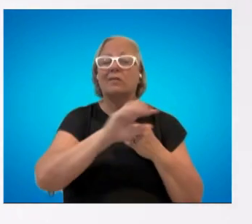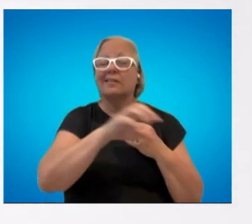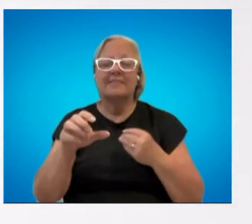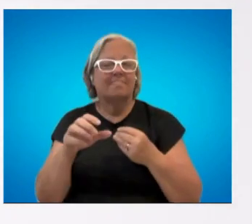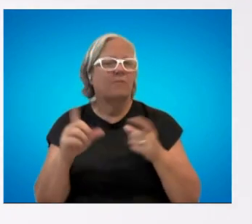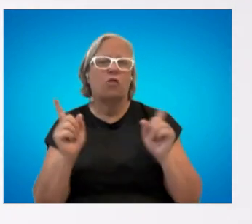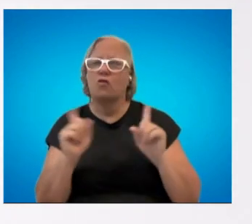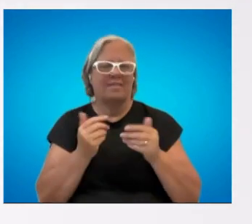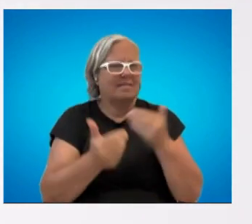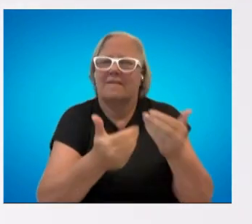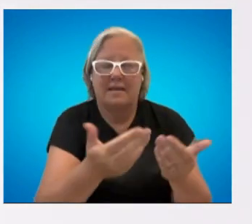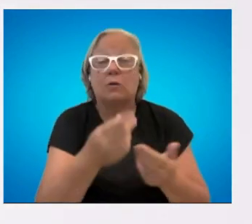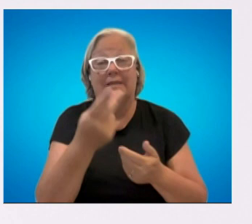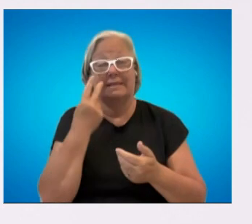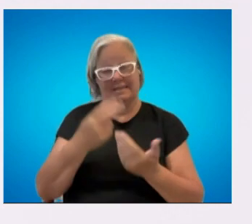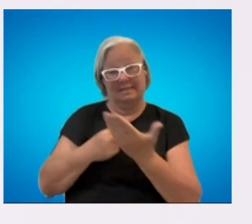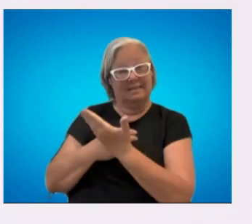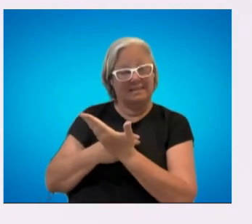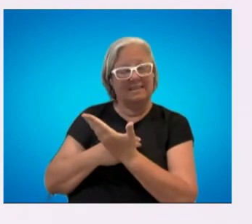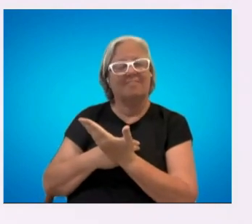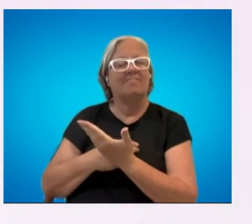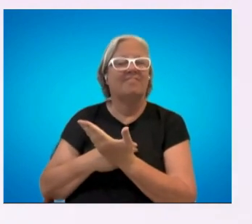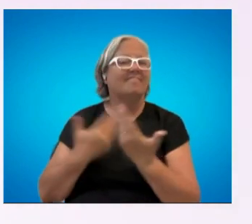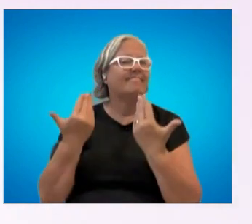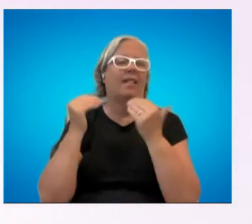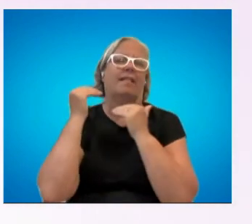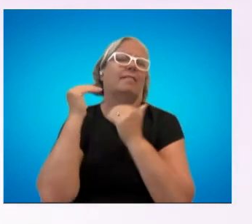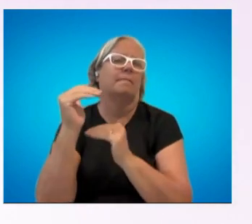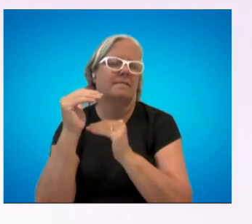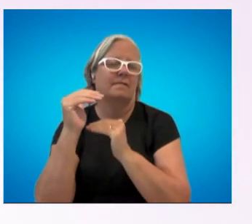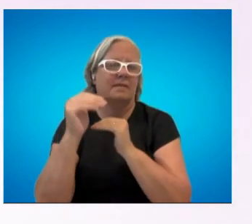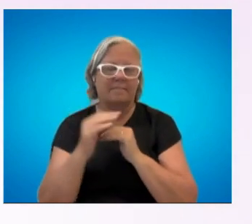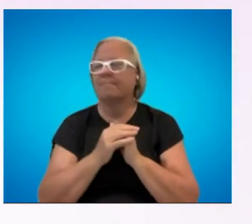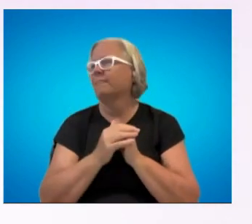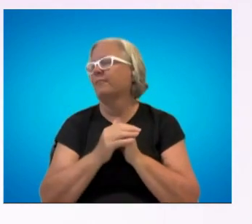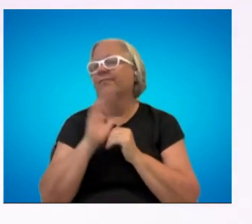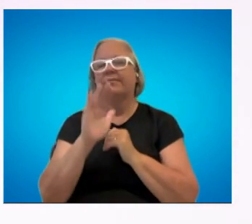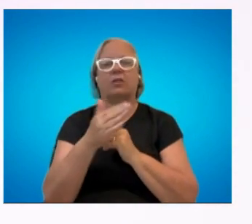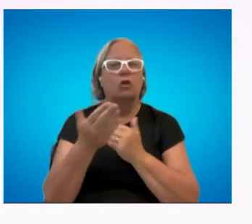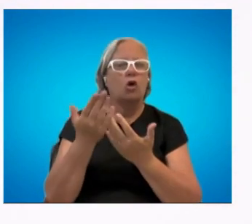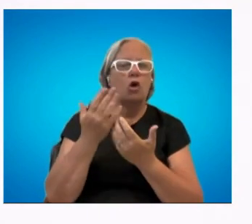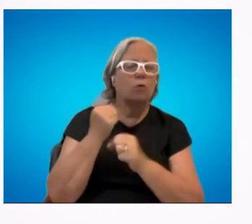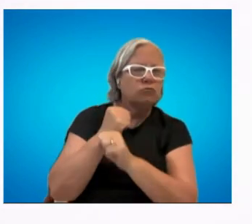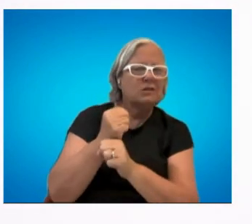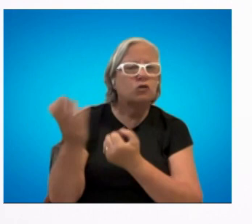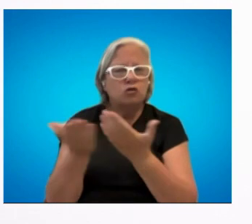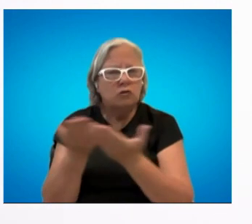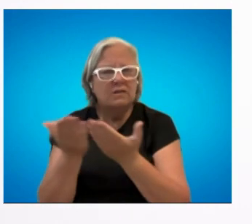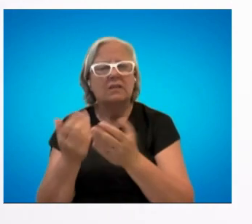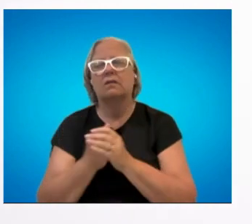limited social protection coverages for the long-term services in different member